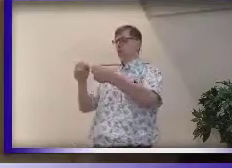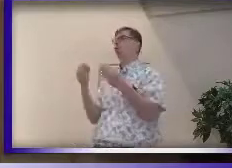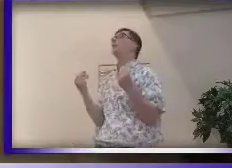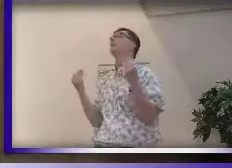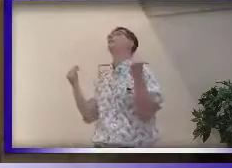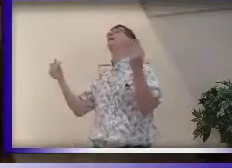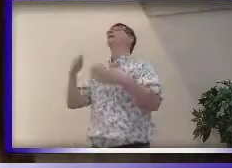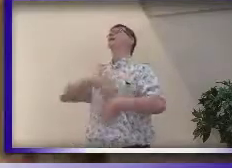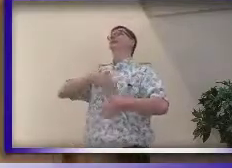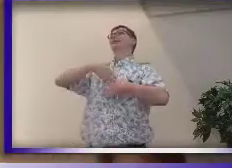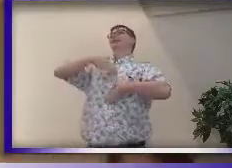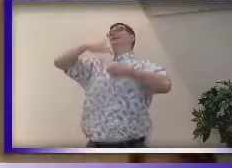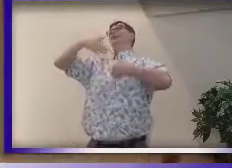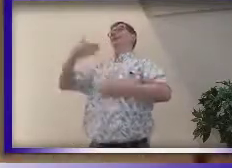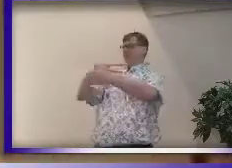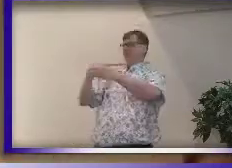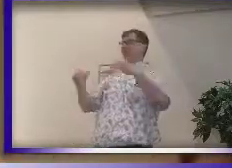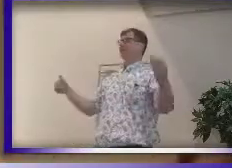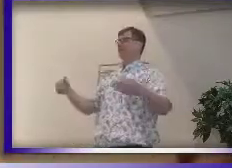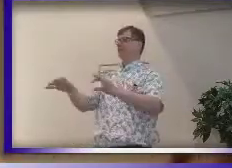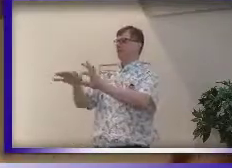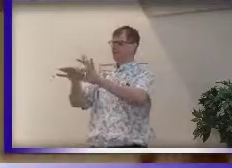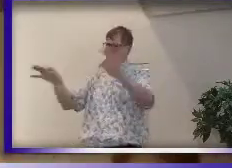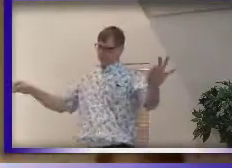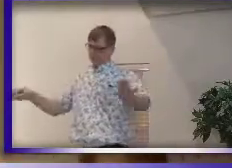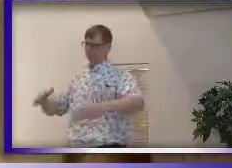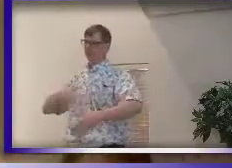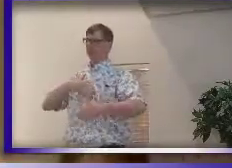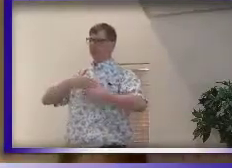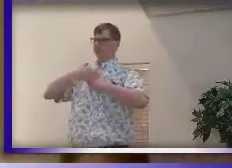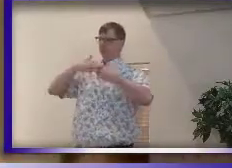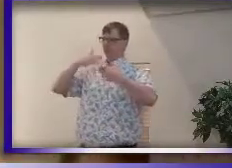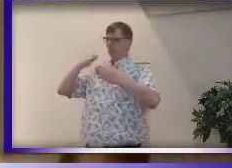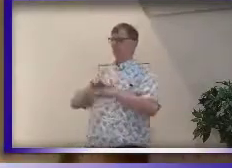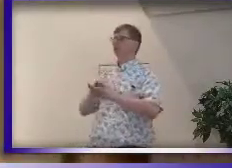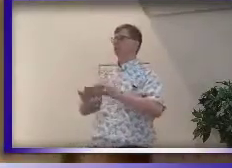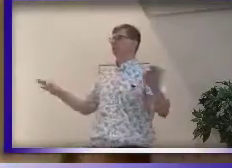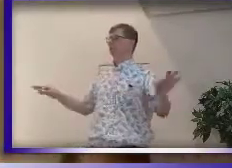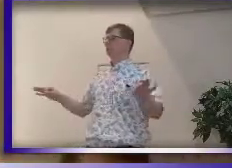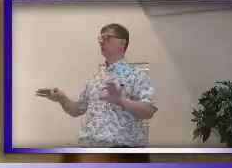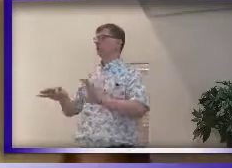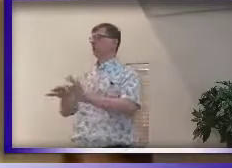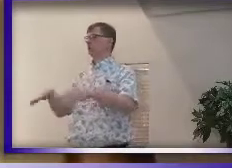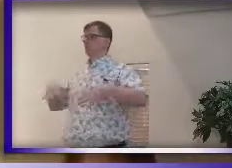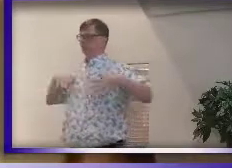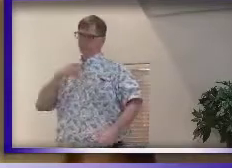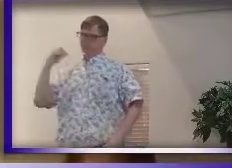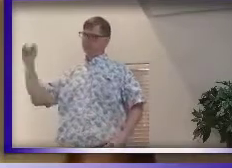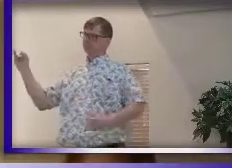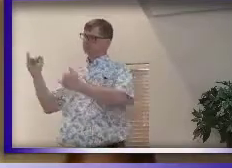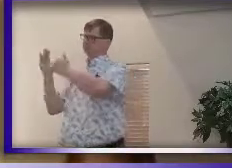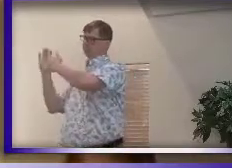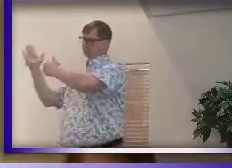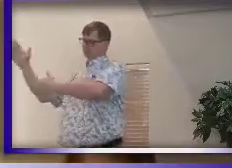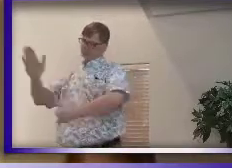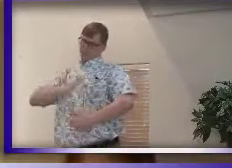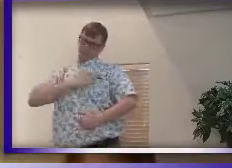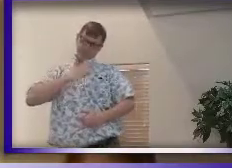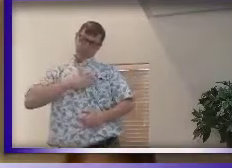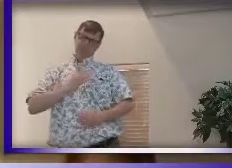itself. Now, that does not mean life doesn't get serious. 2020 was very serious and not at all fun for a lot of